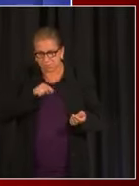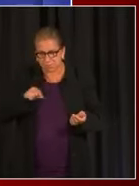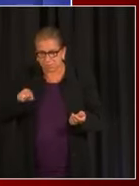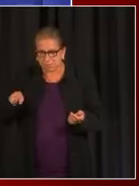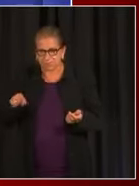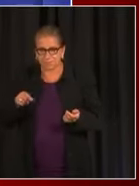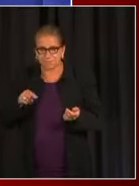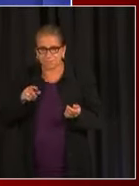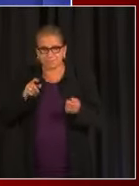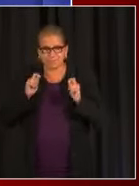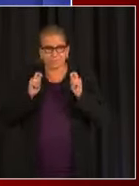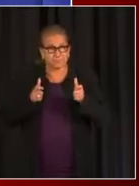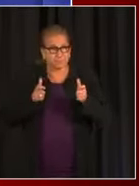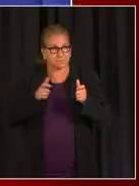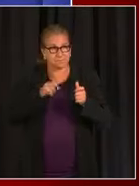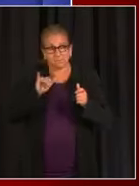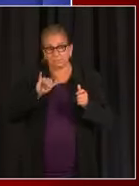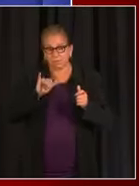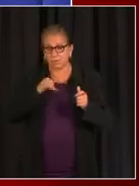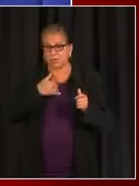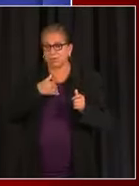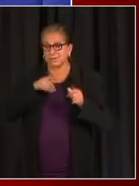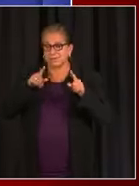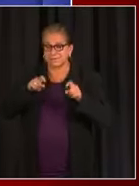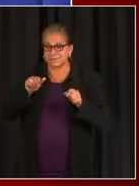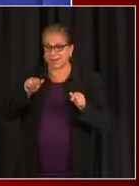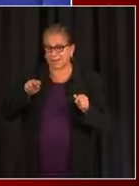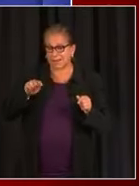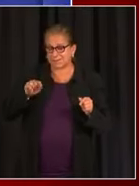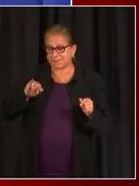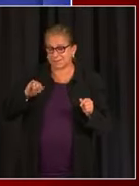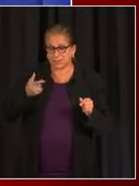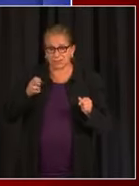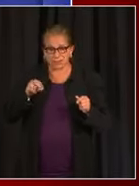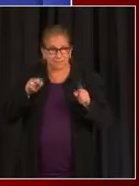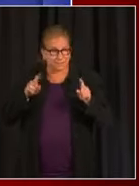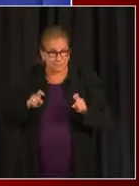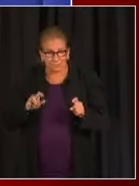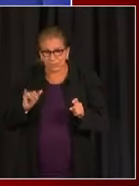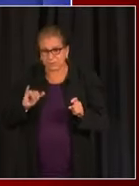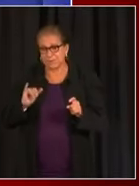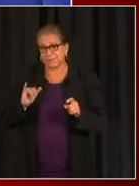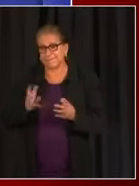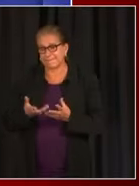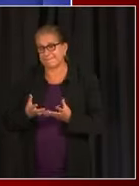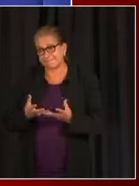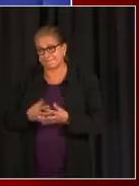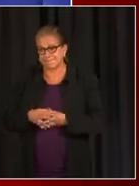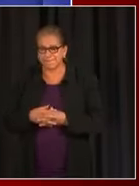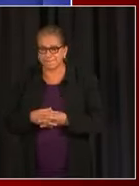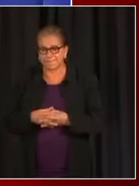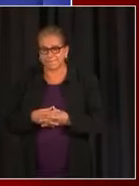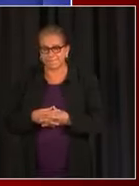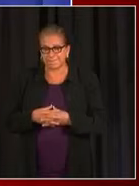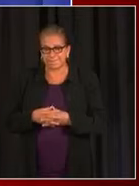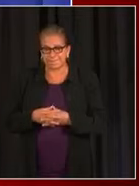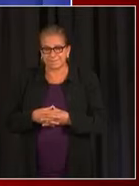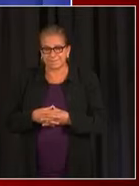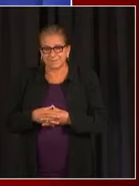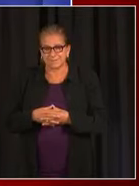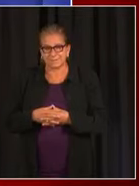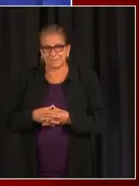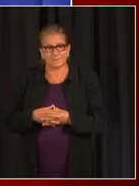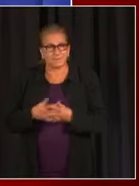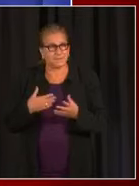It's a point of care test that doesn't yield additional specimen or additional amounts of the sample for sequencing. And there may be